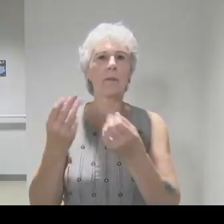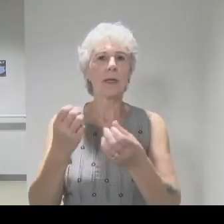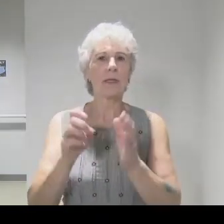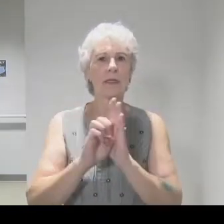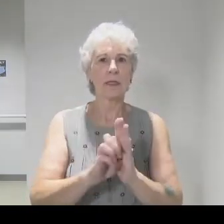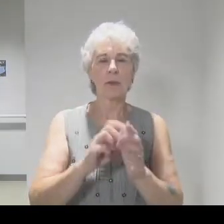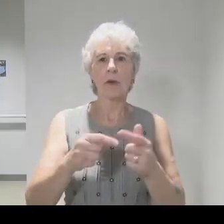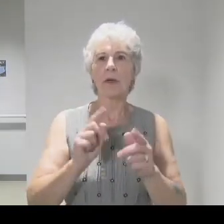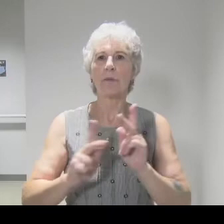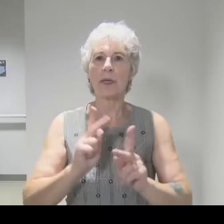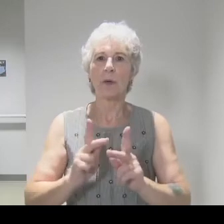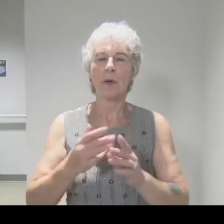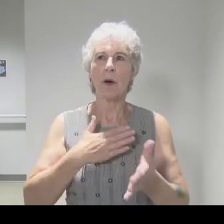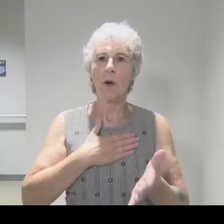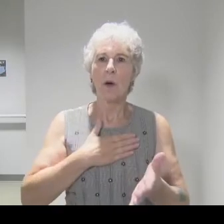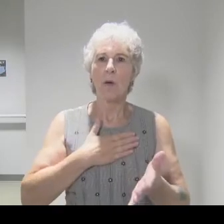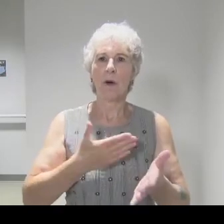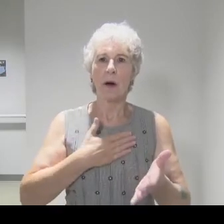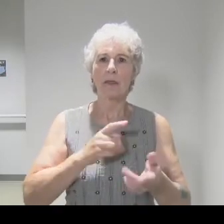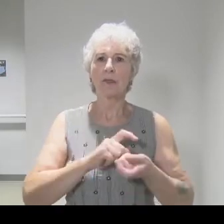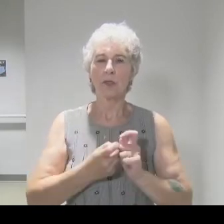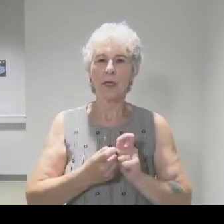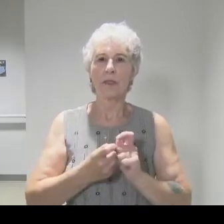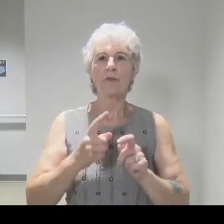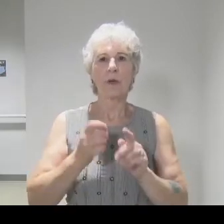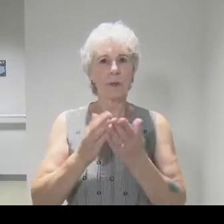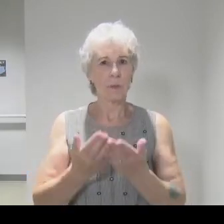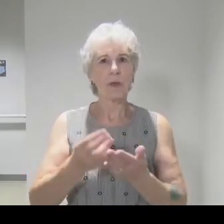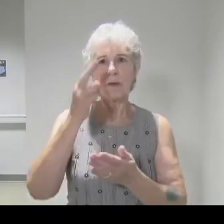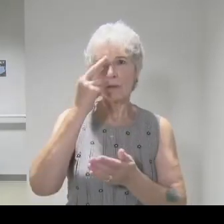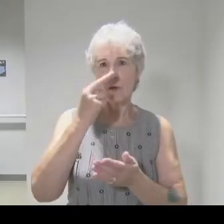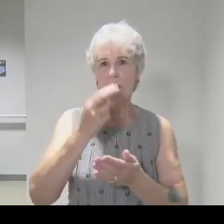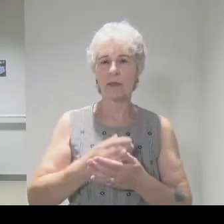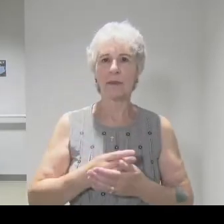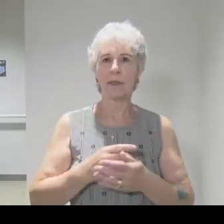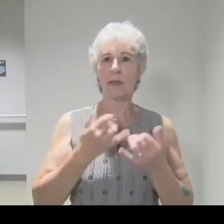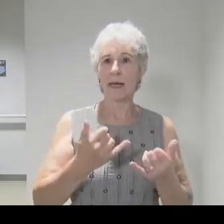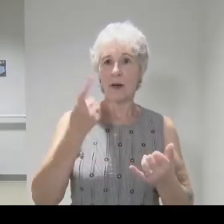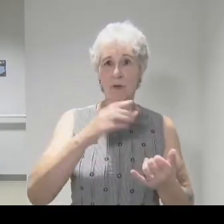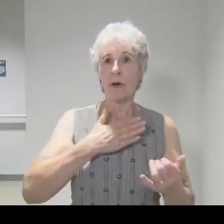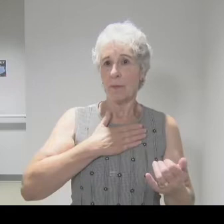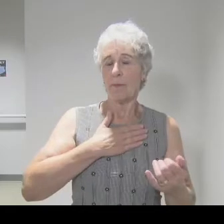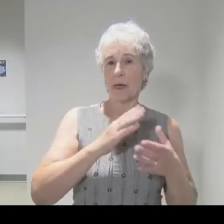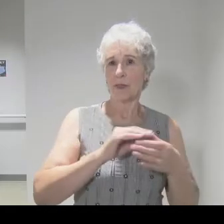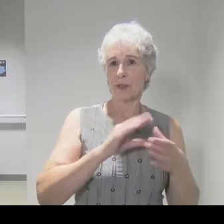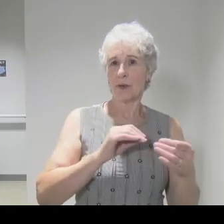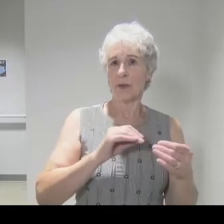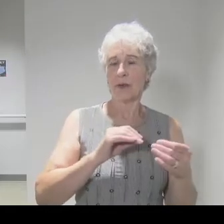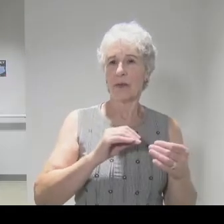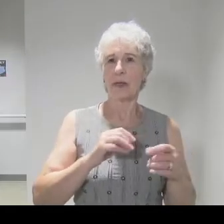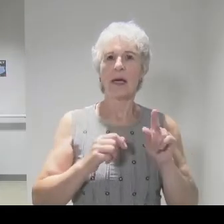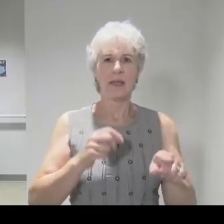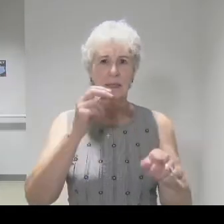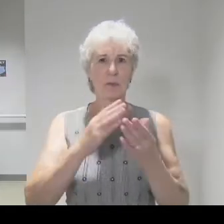Romans, but I would like to refer to myself for a moment. The book of Romans has had a profound effect upon my